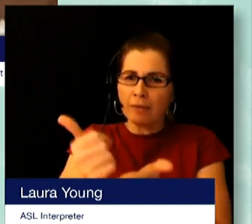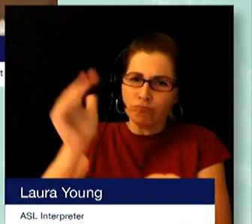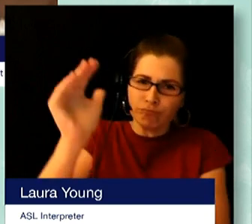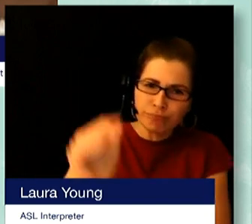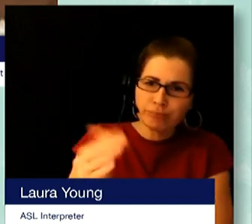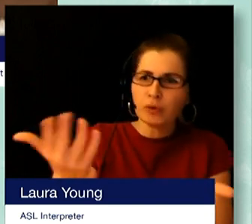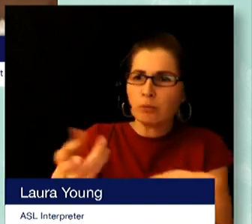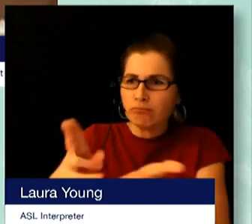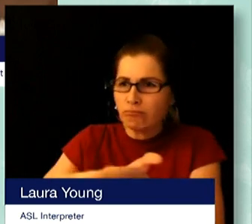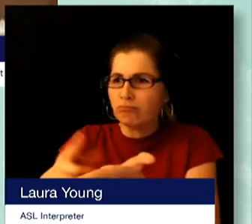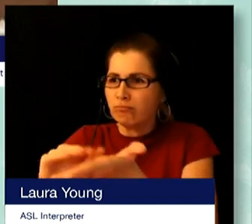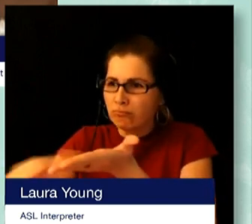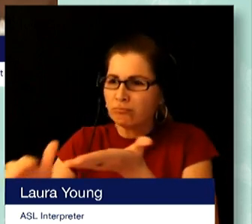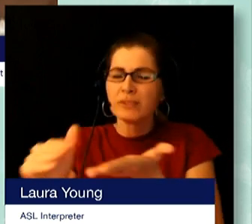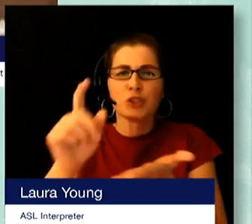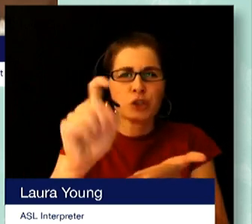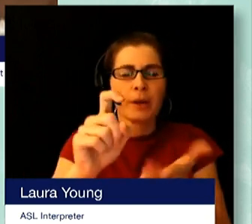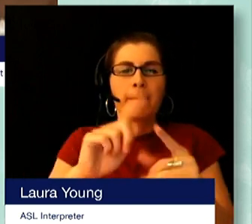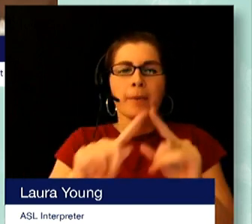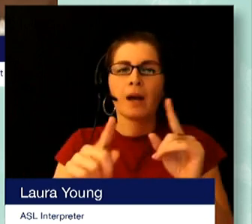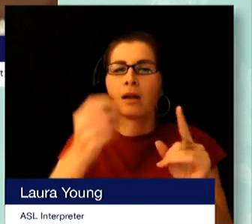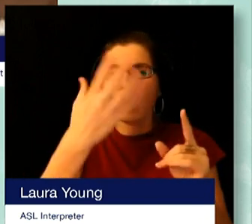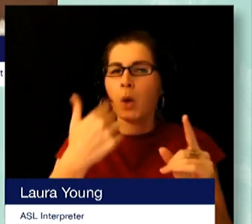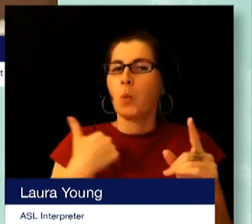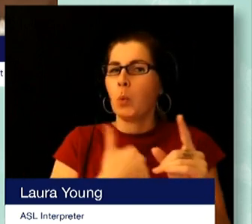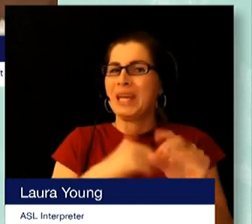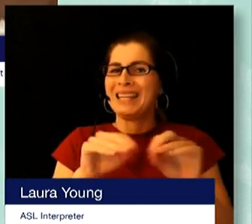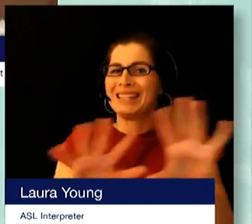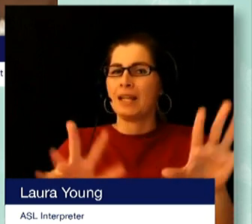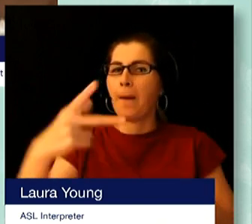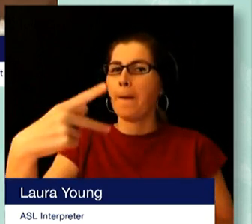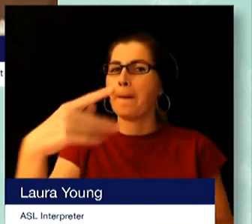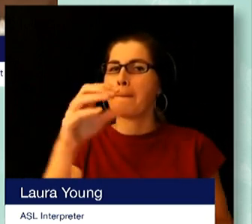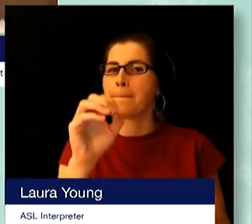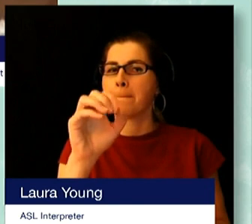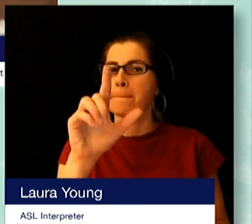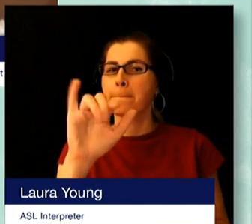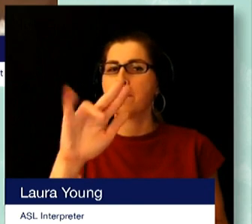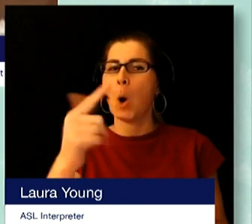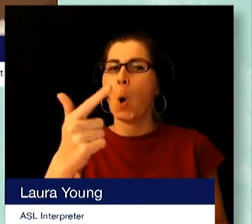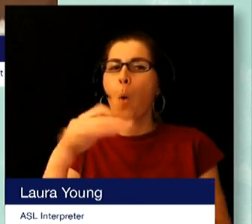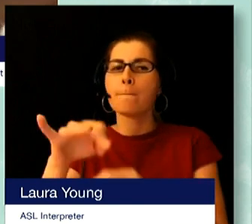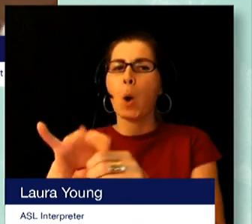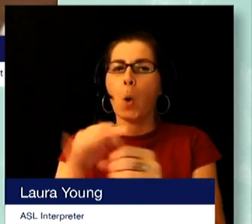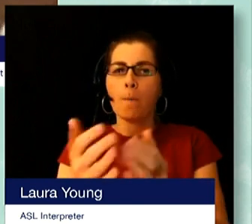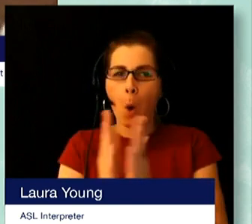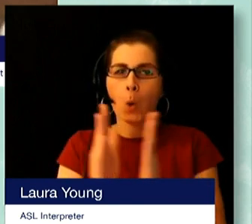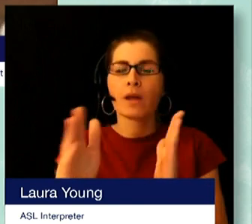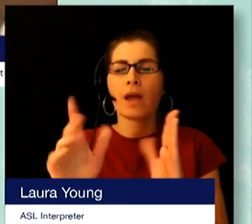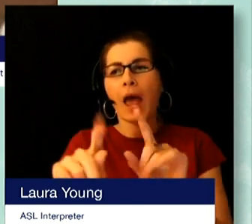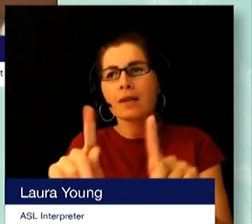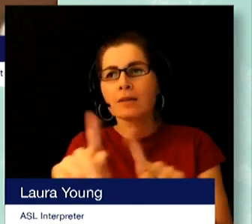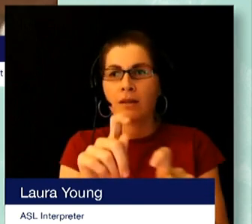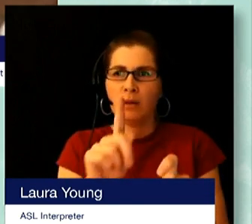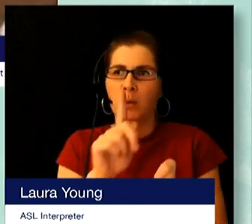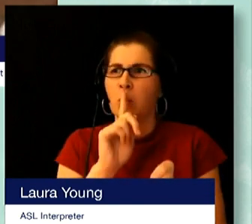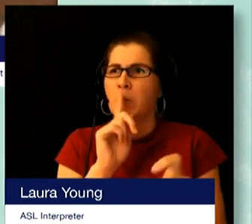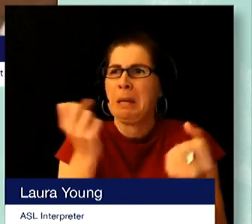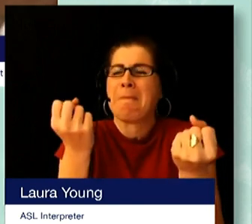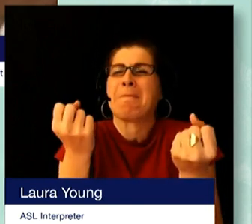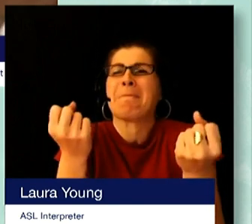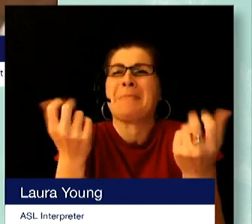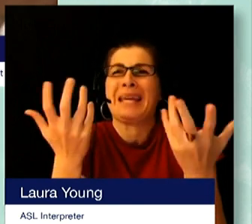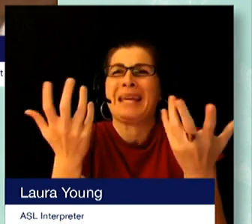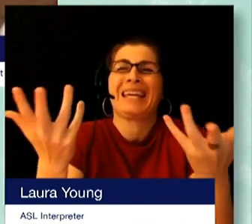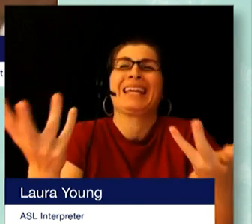have polling that we released today as part of the campaign launch showing that there is widespread popular support for this.